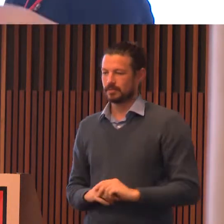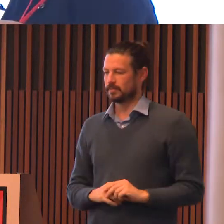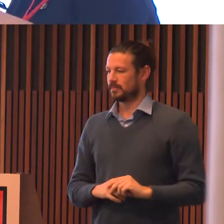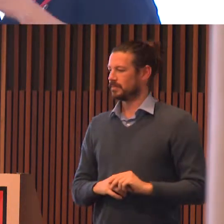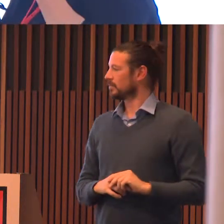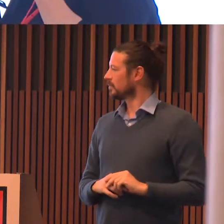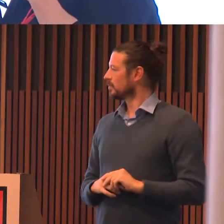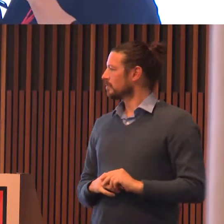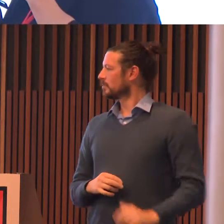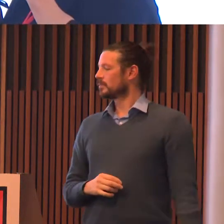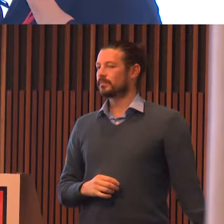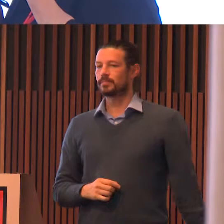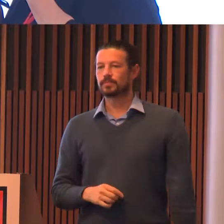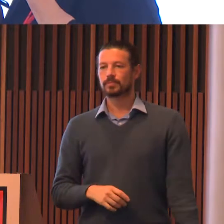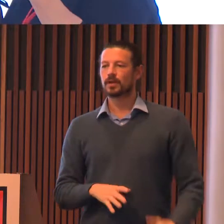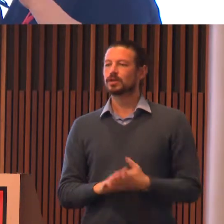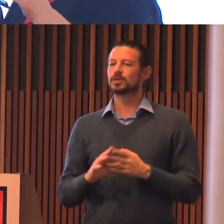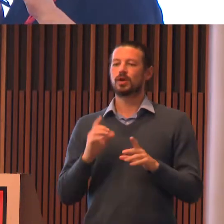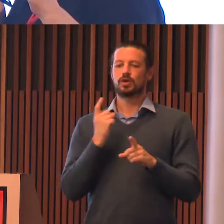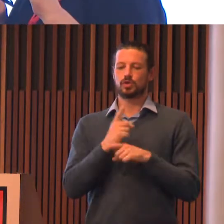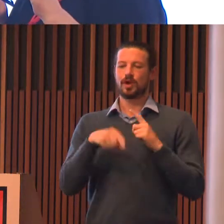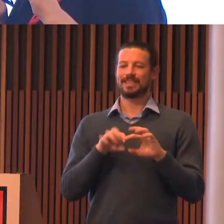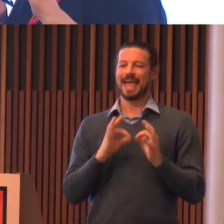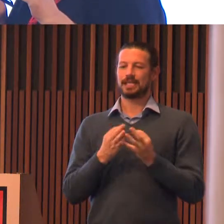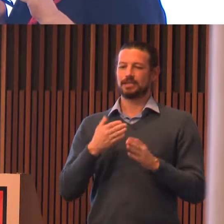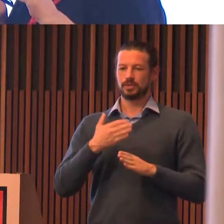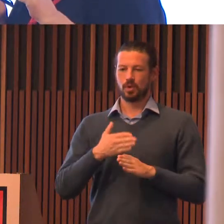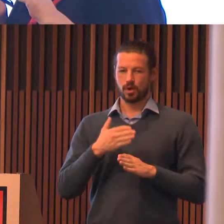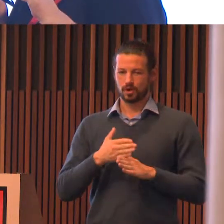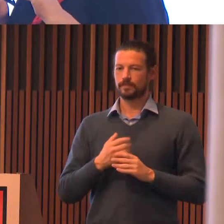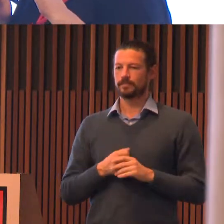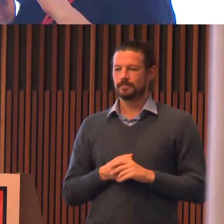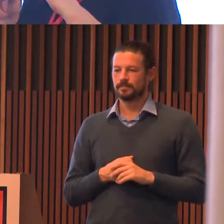In terms of the agency work, I'll just say that